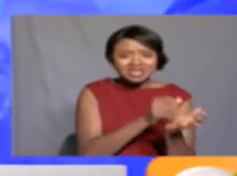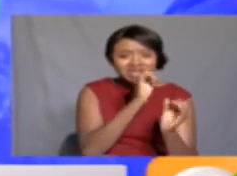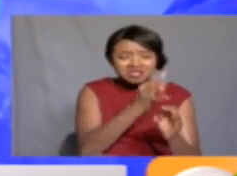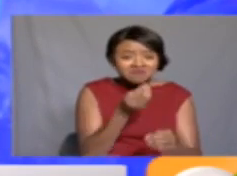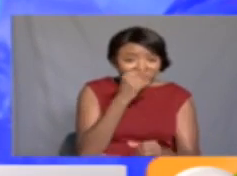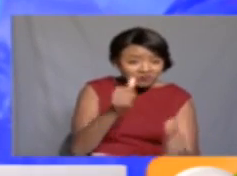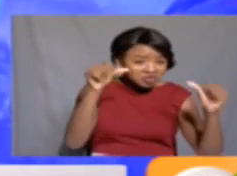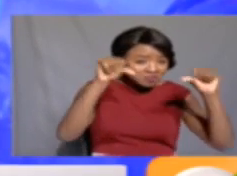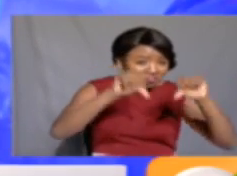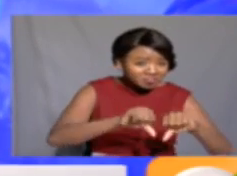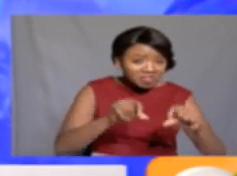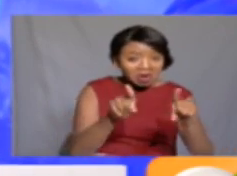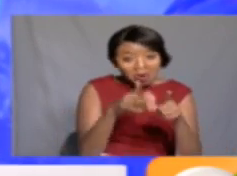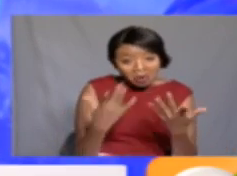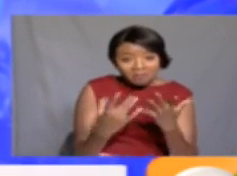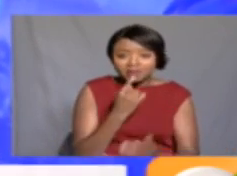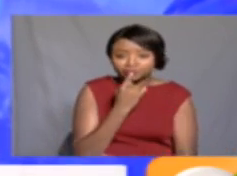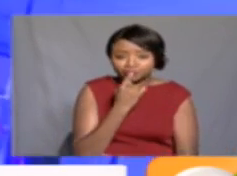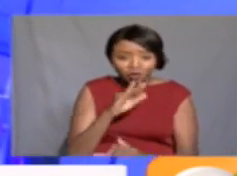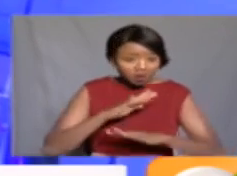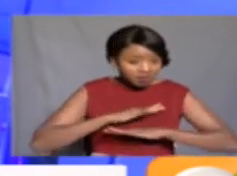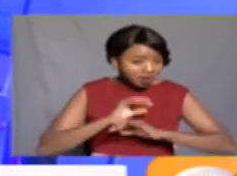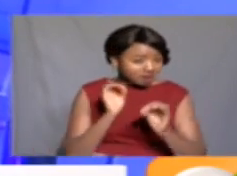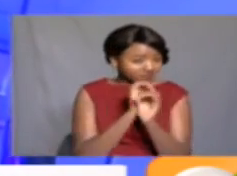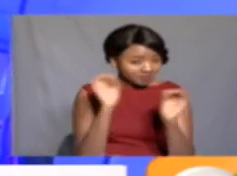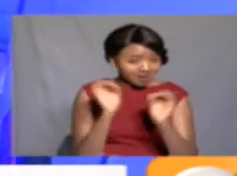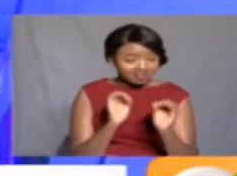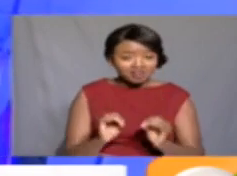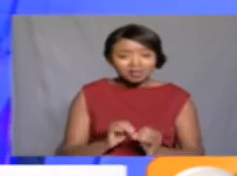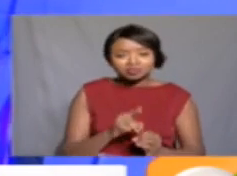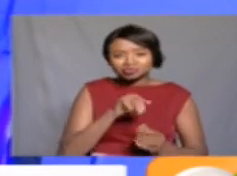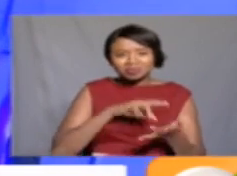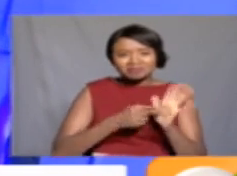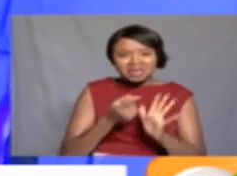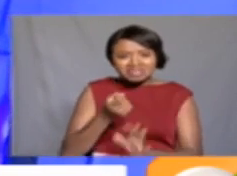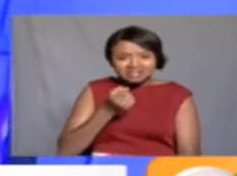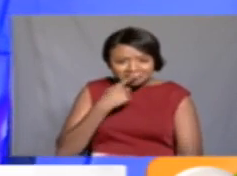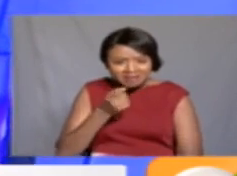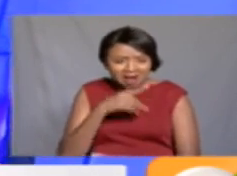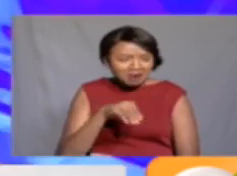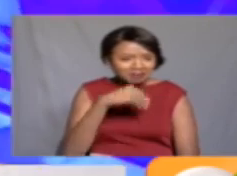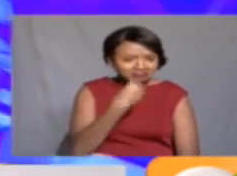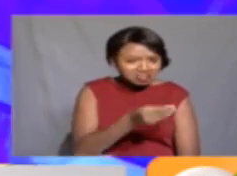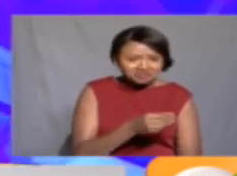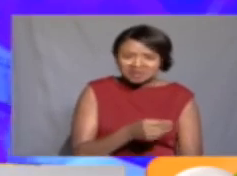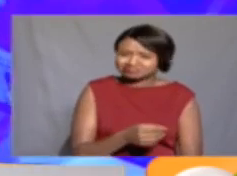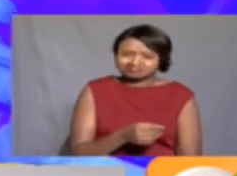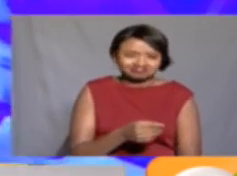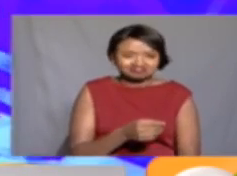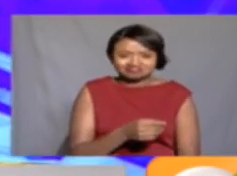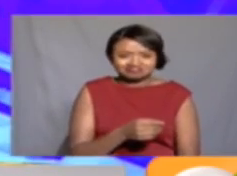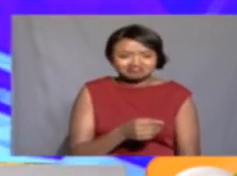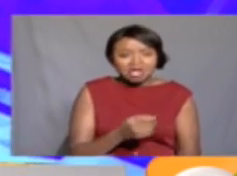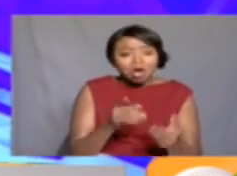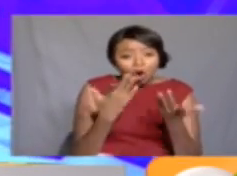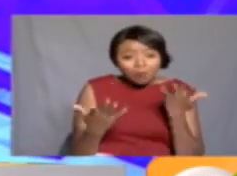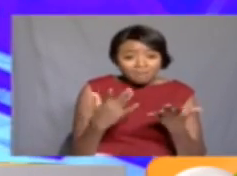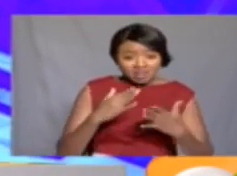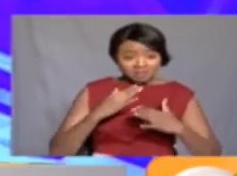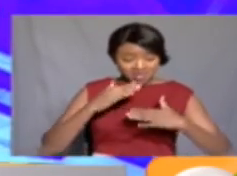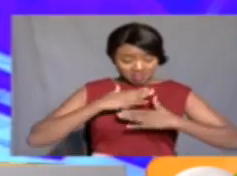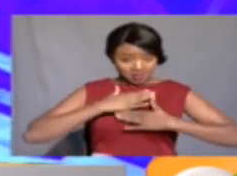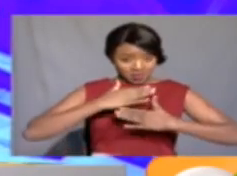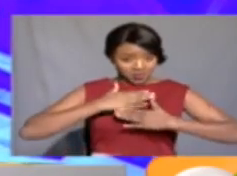and insufficient breastfeeding, and is not able to respond to pneumonia infections. Inability to retain body warmth is also